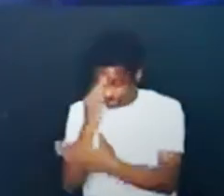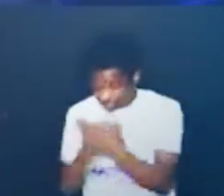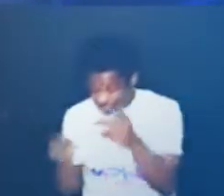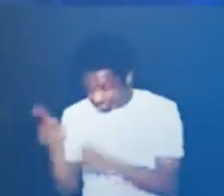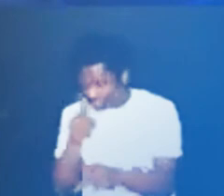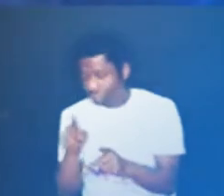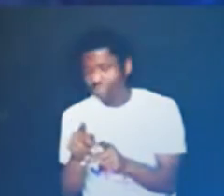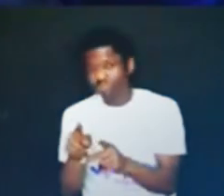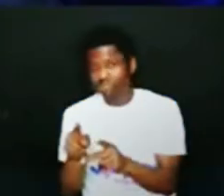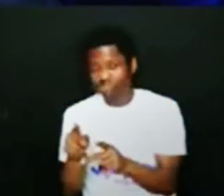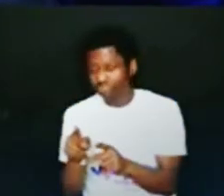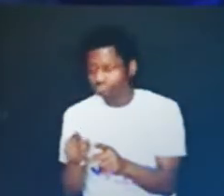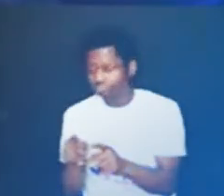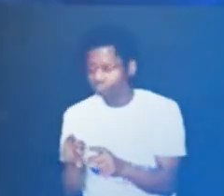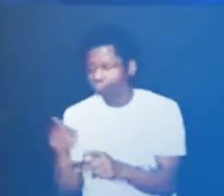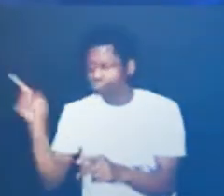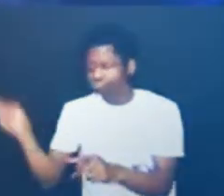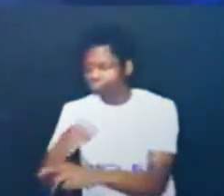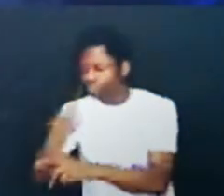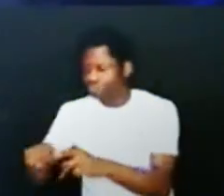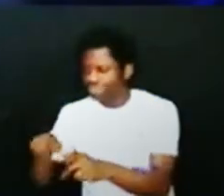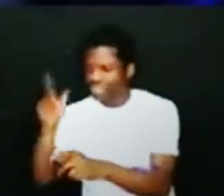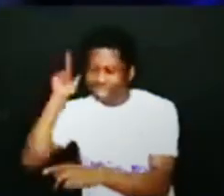later on they will adopt it.